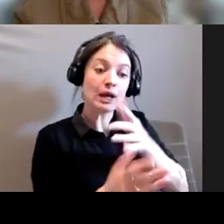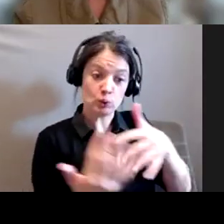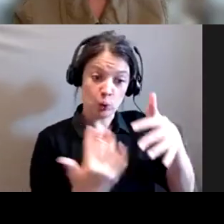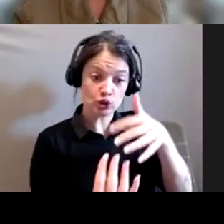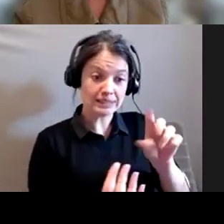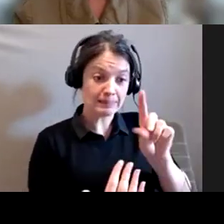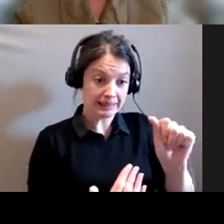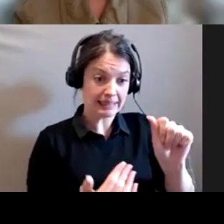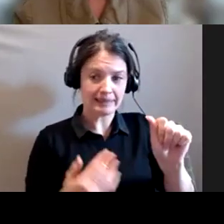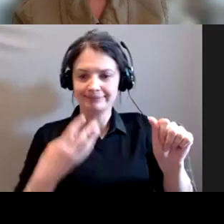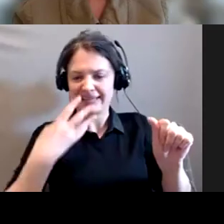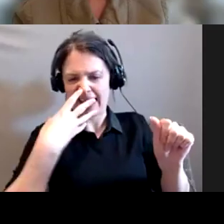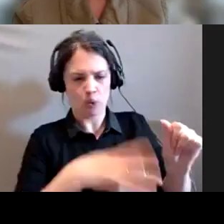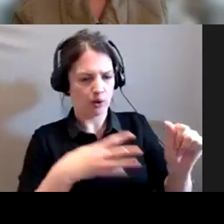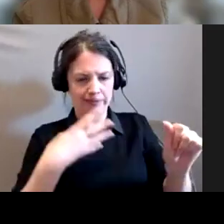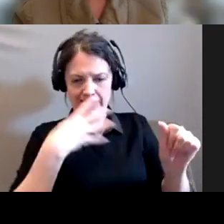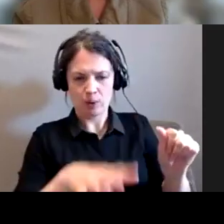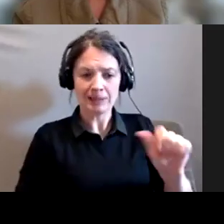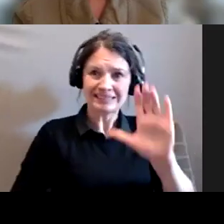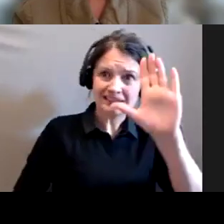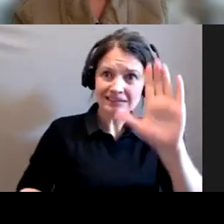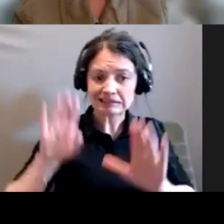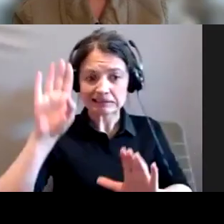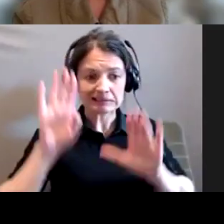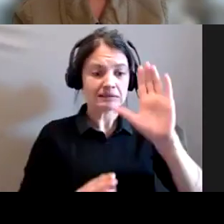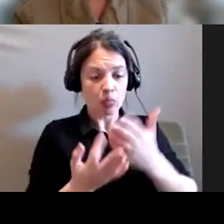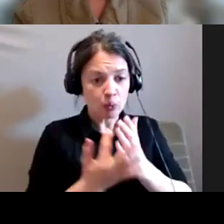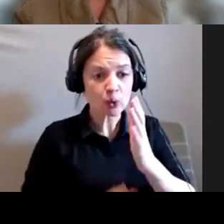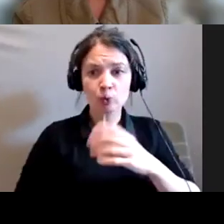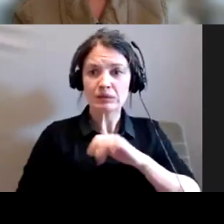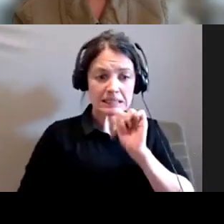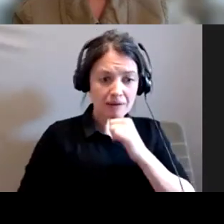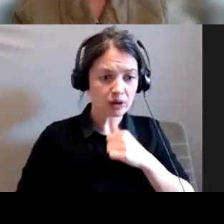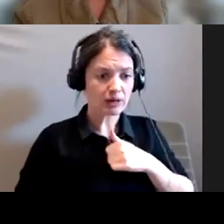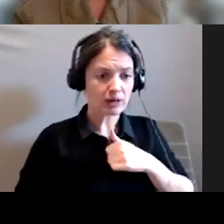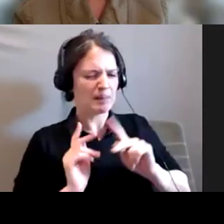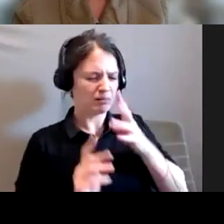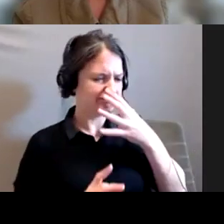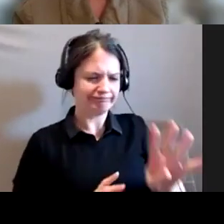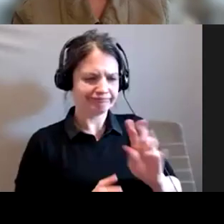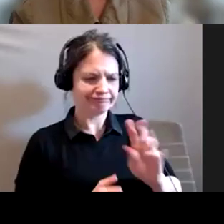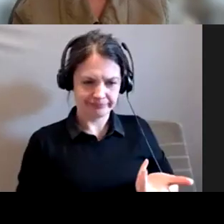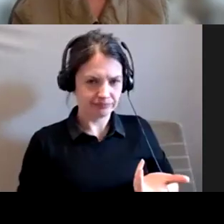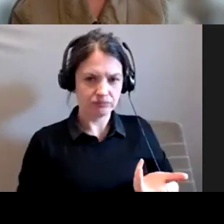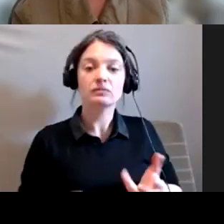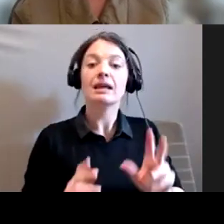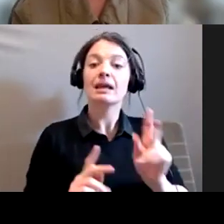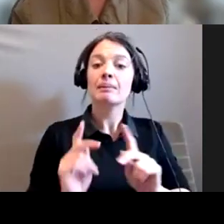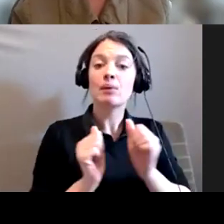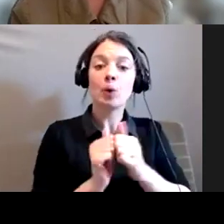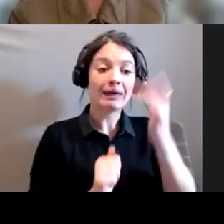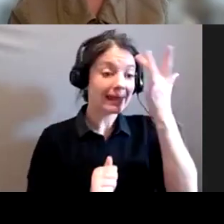too often not believed. Again, and as Kurt pointed out, folks labeled with an intellectual disability have a similar experience.